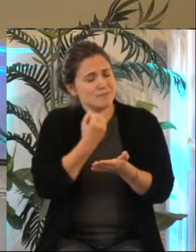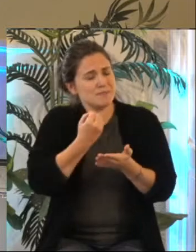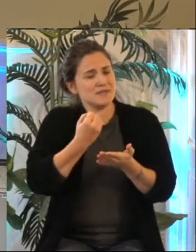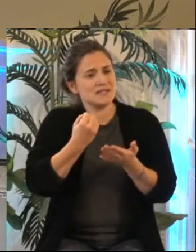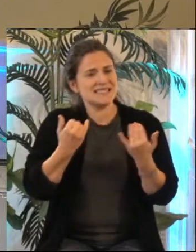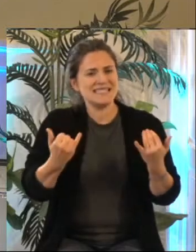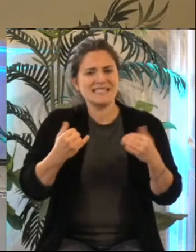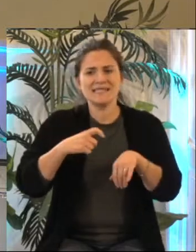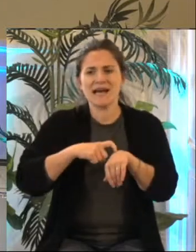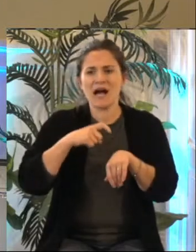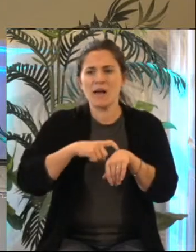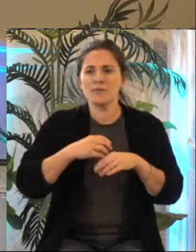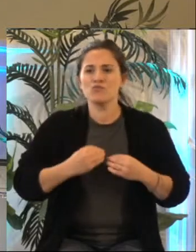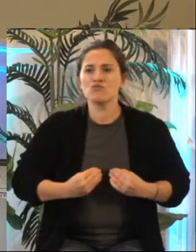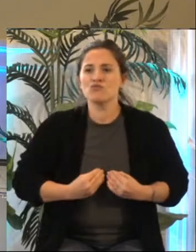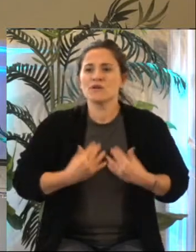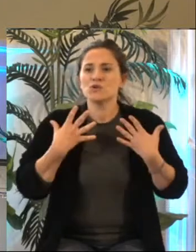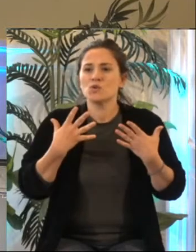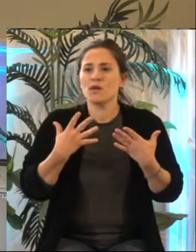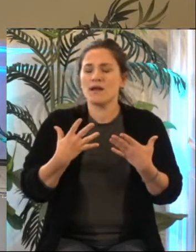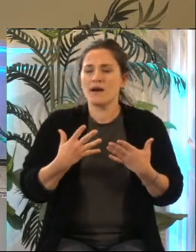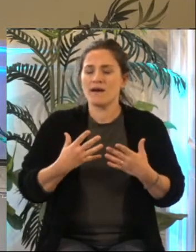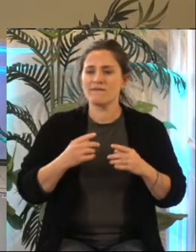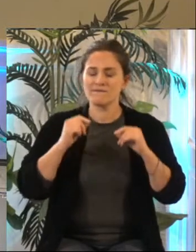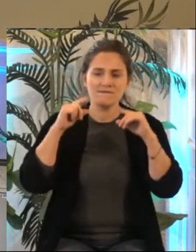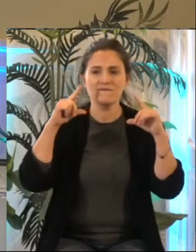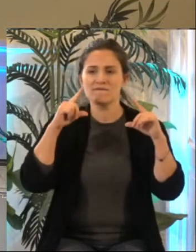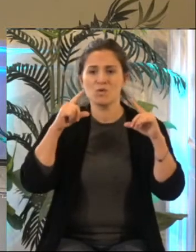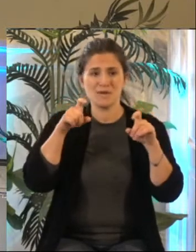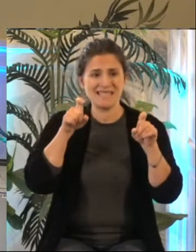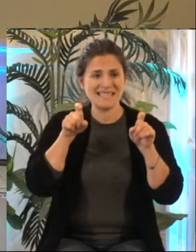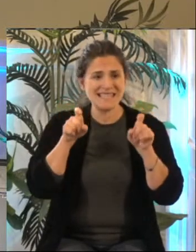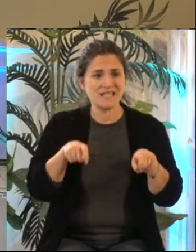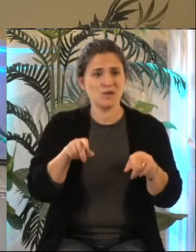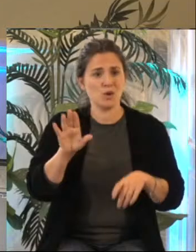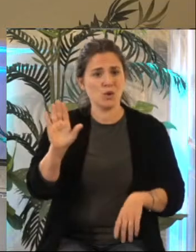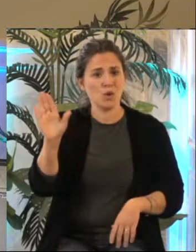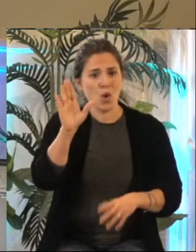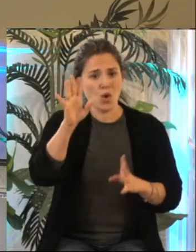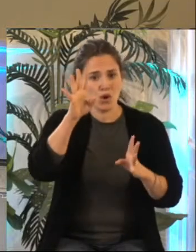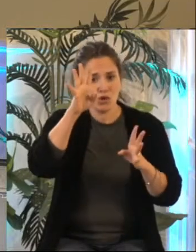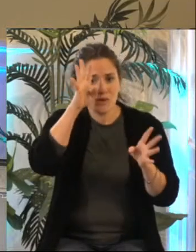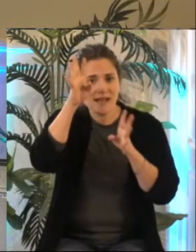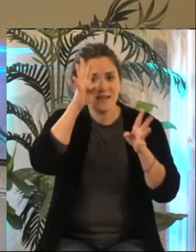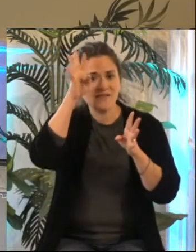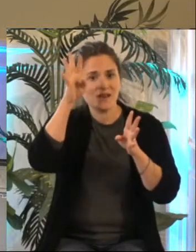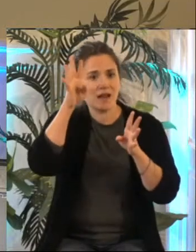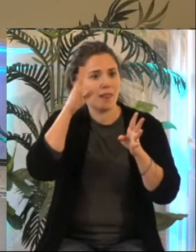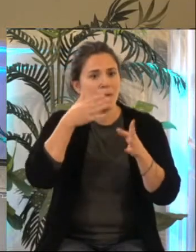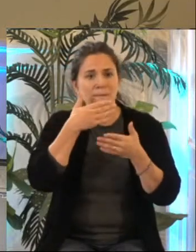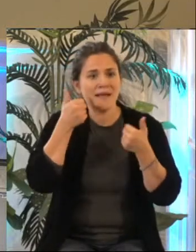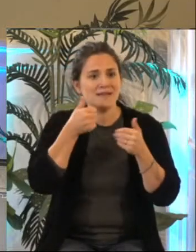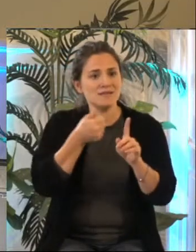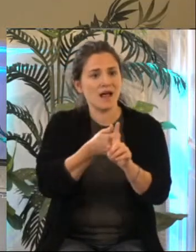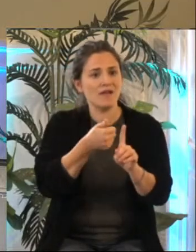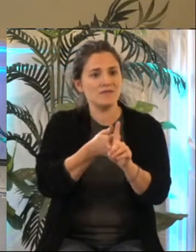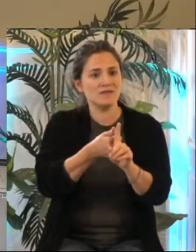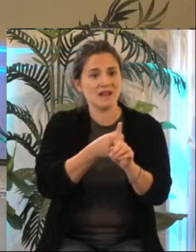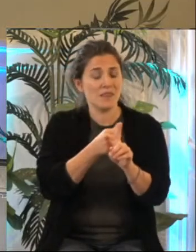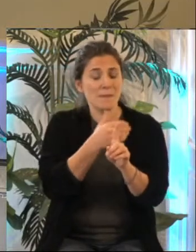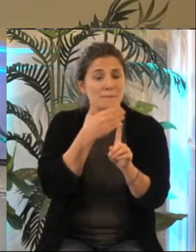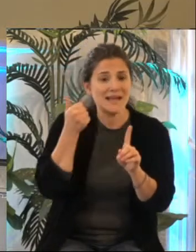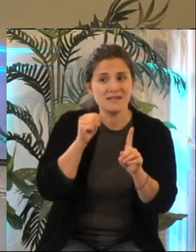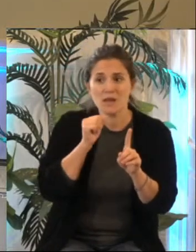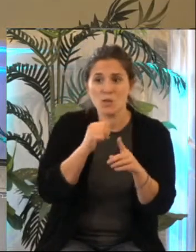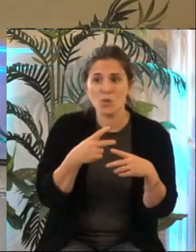more creative than ever. We're going to need our creativity and our best selves. Let this bring out the best in us, not the worst. We won't